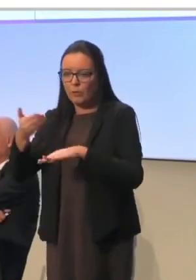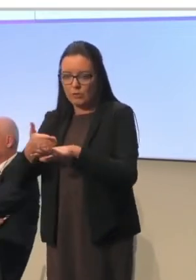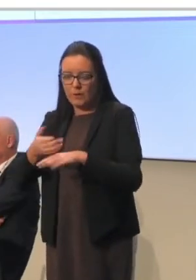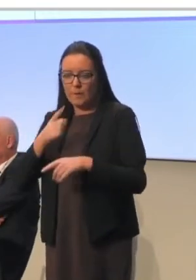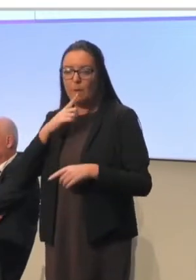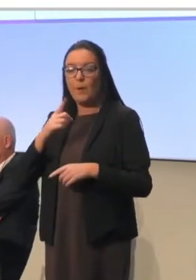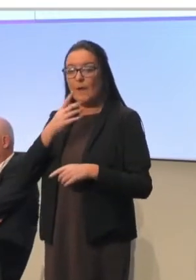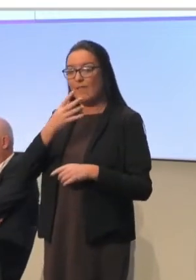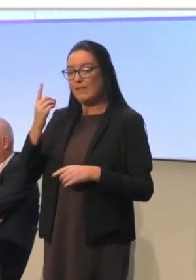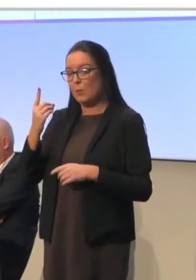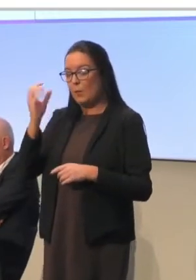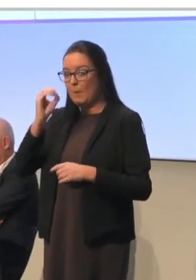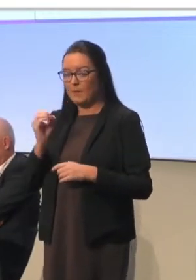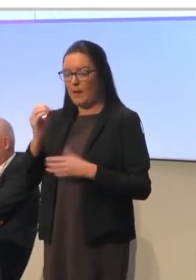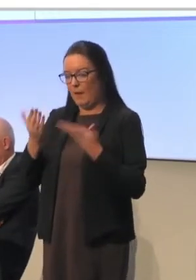51% of girls.